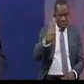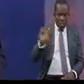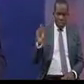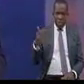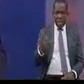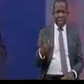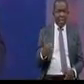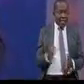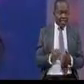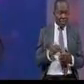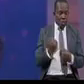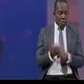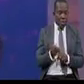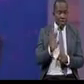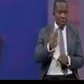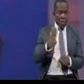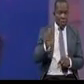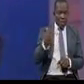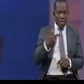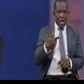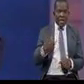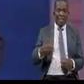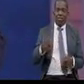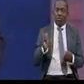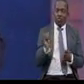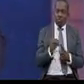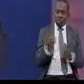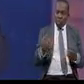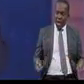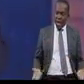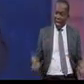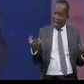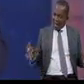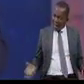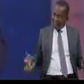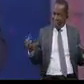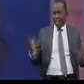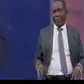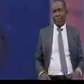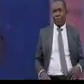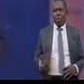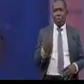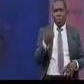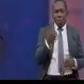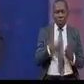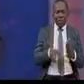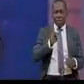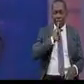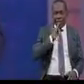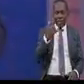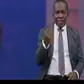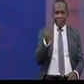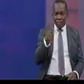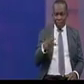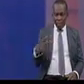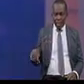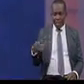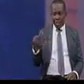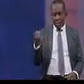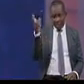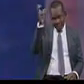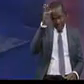well. What's the property of Satan there? Sin. Yes, sin. If there